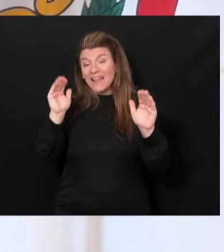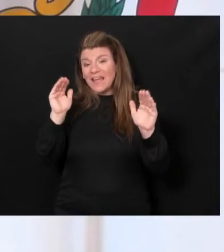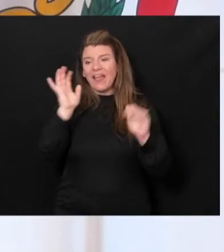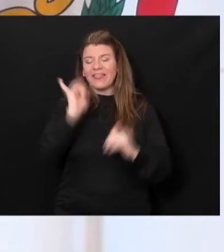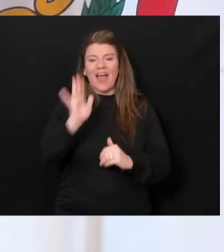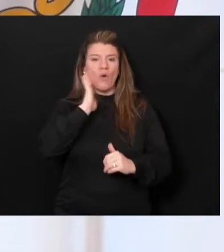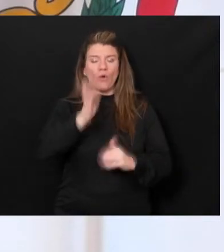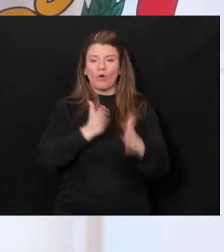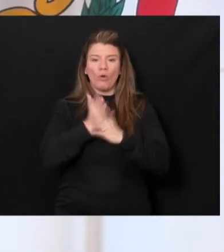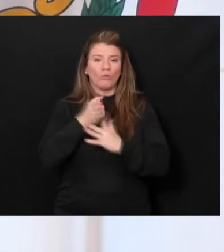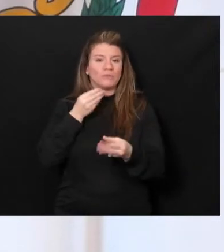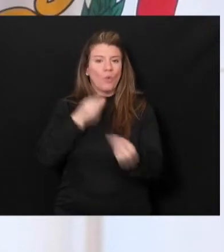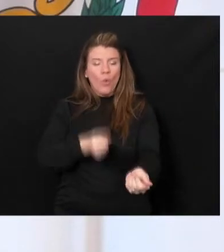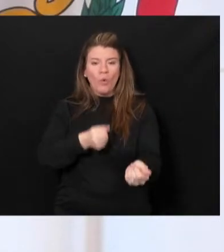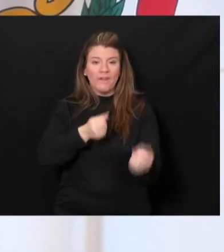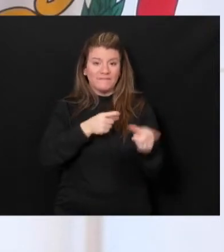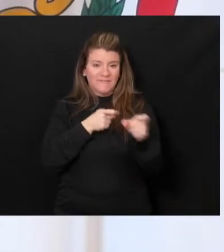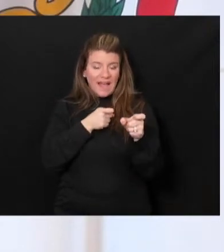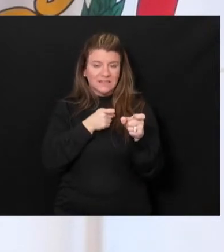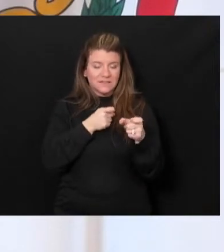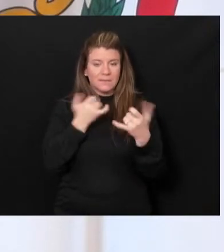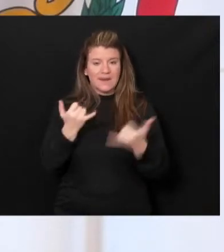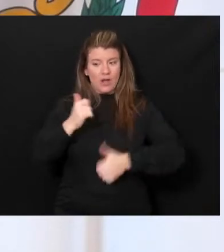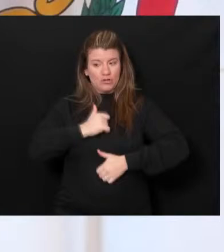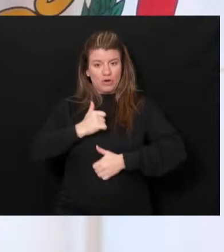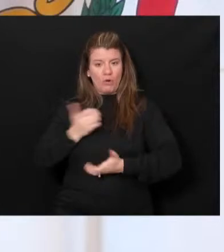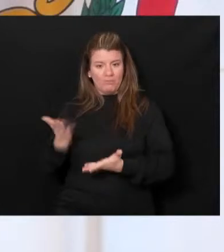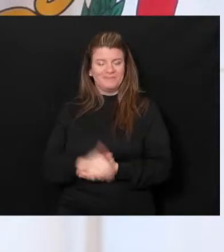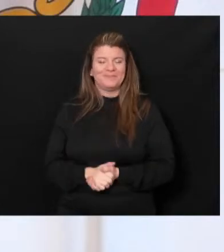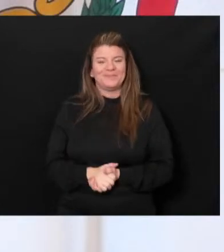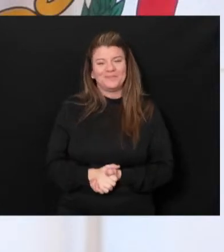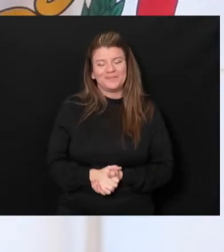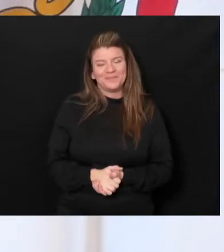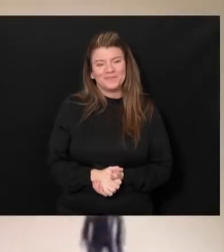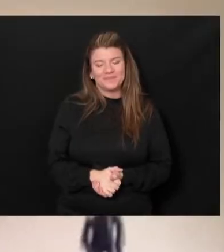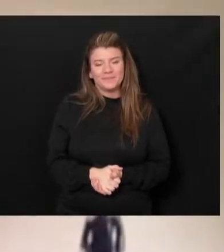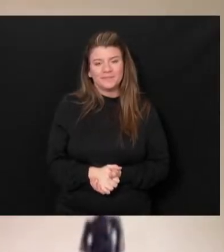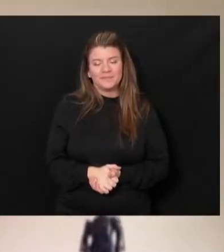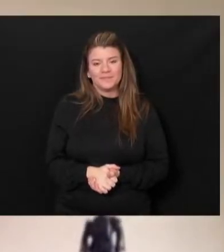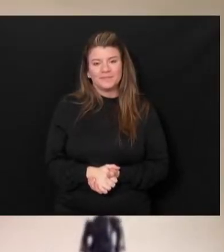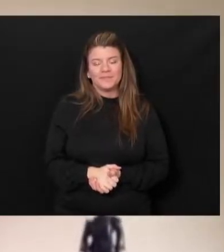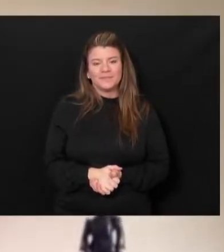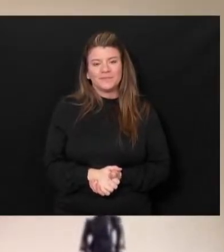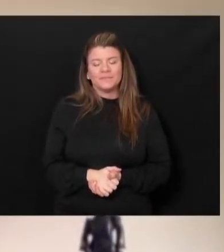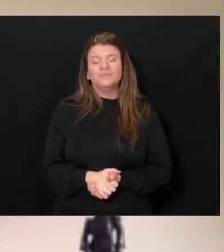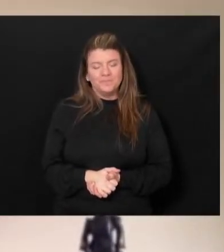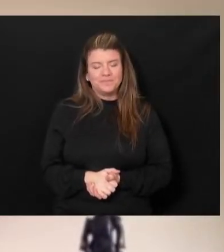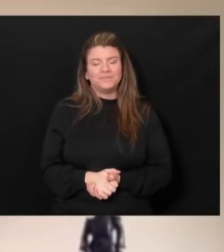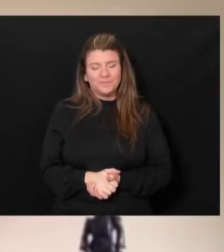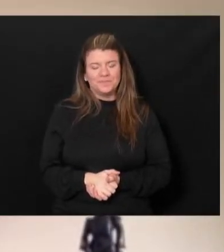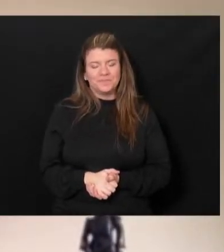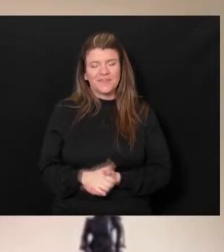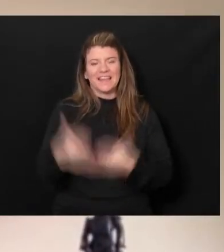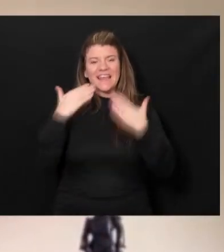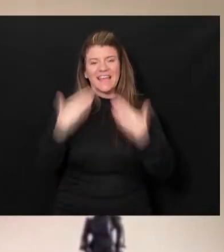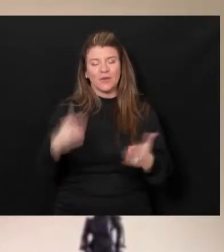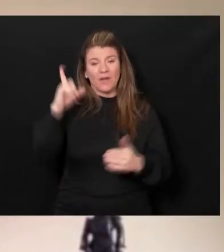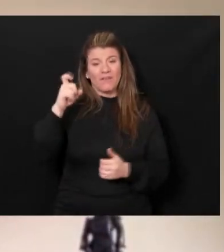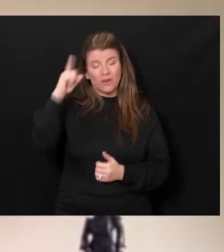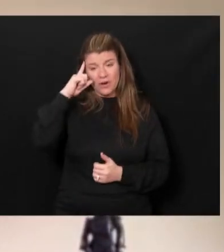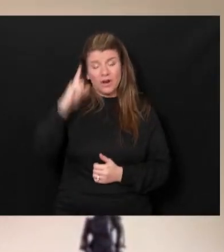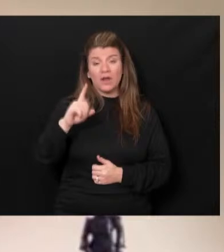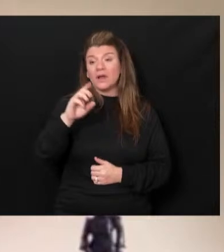go real smooth and real quickly. But General, please go ahead and answer the question. Yes, sir. Thank you, Governor.